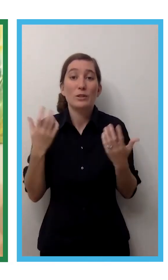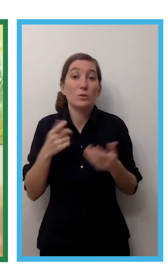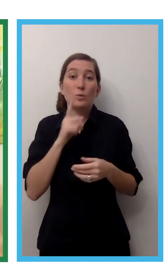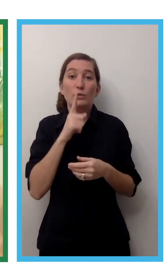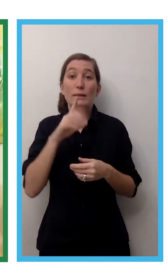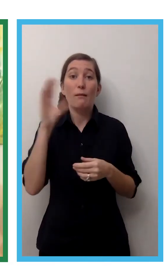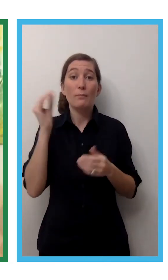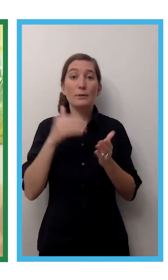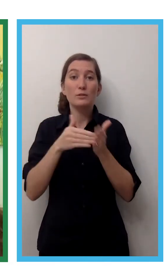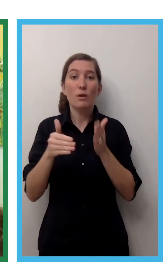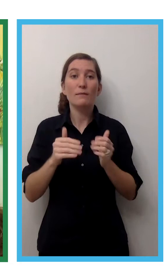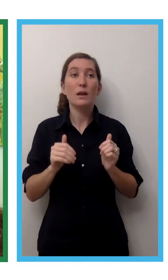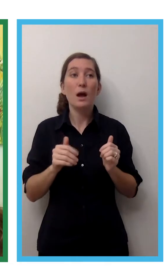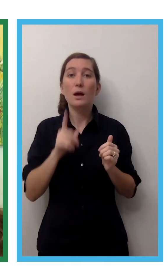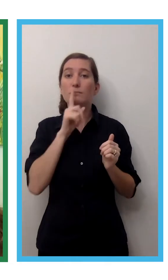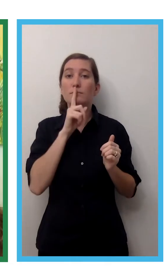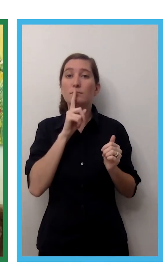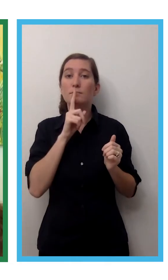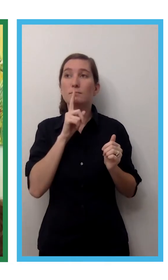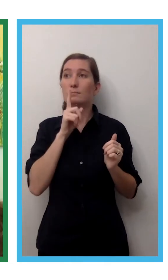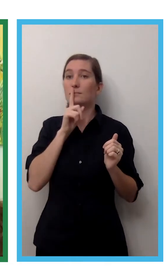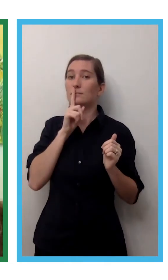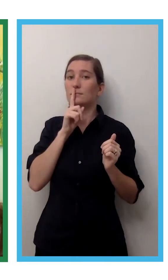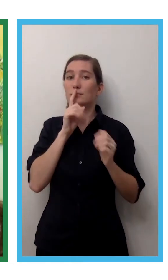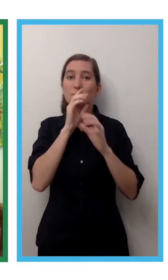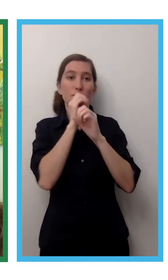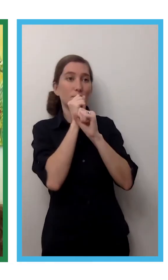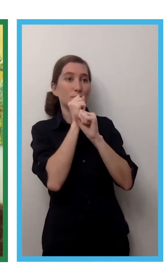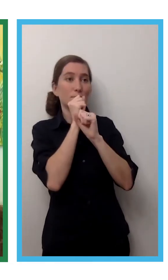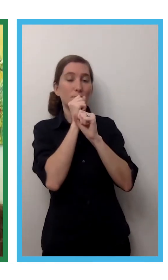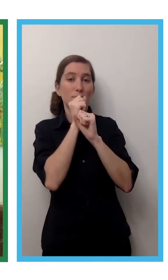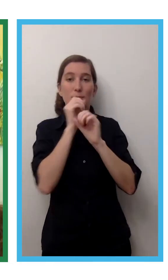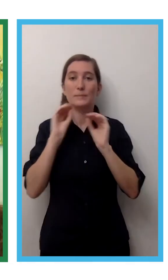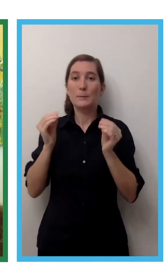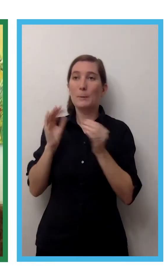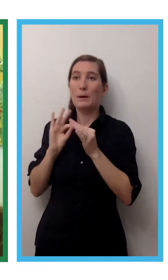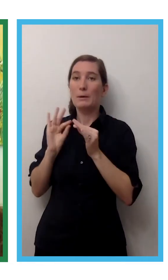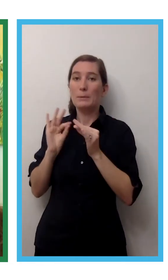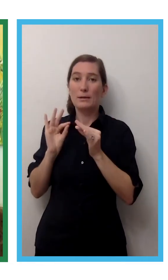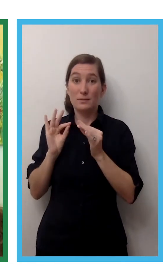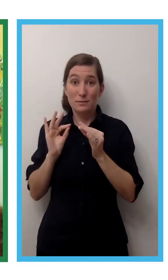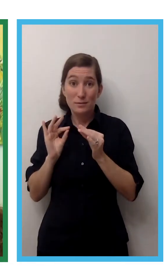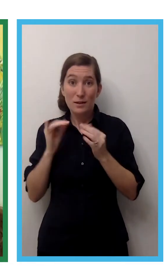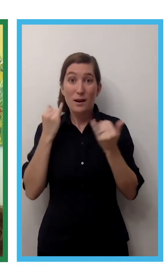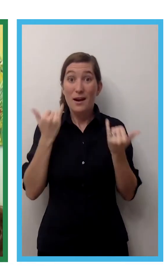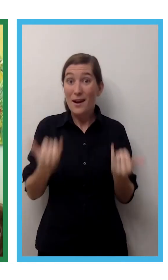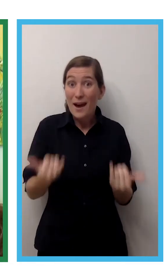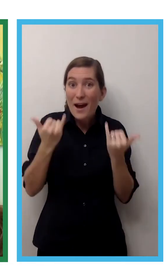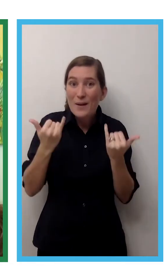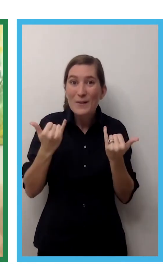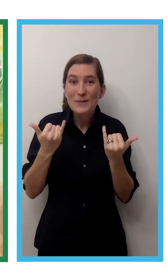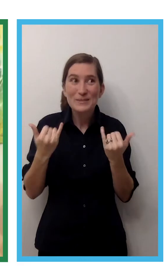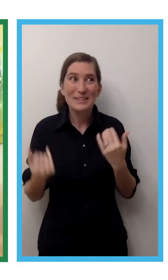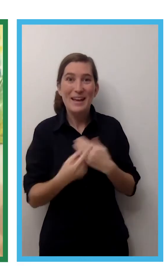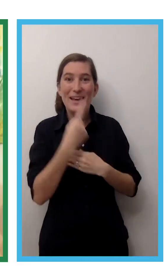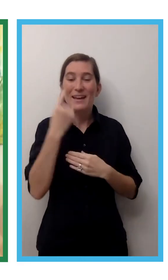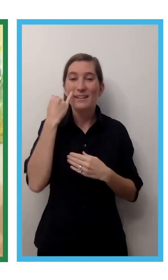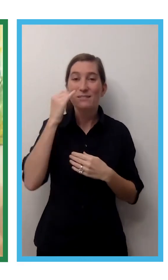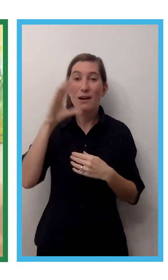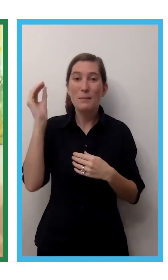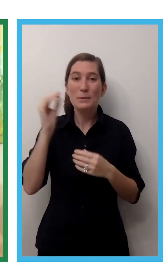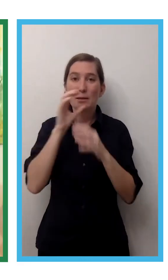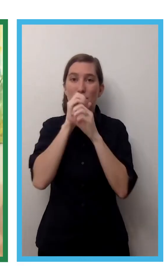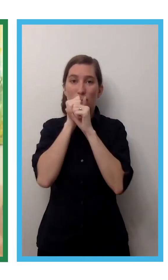talking about it, that's raising the question of what's wrong with your company? What are you doing? And as we've